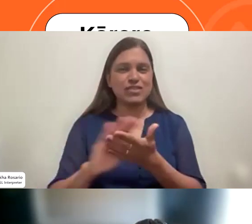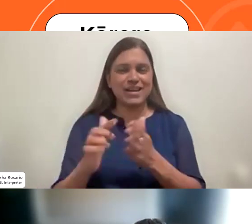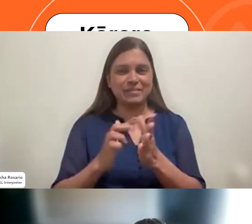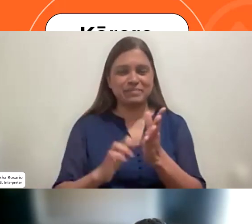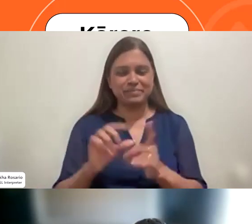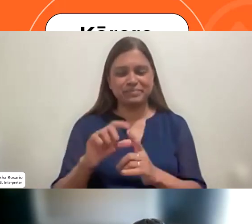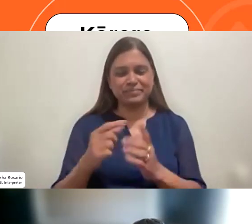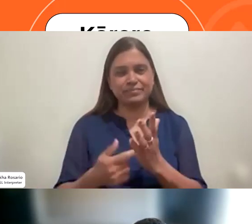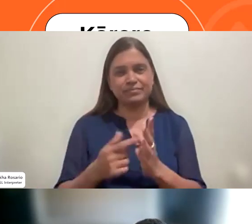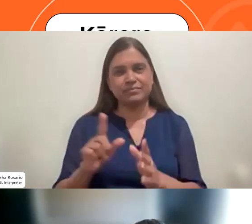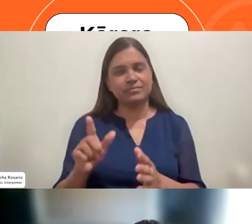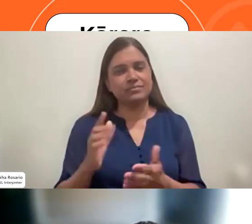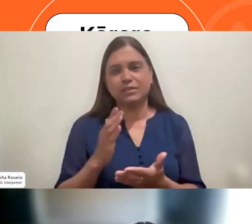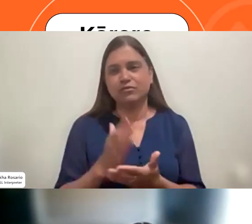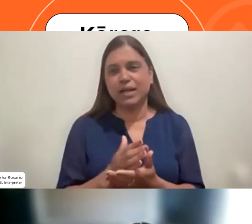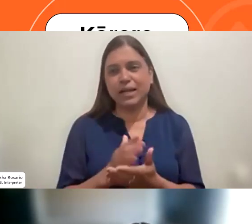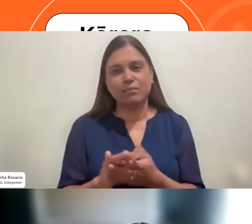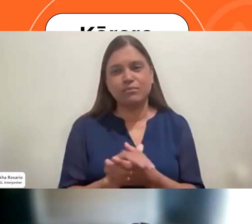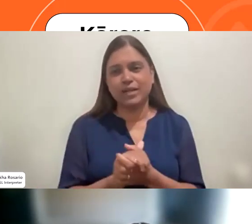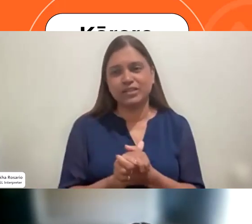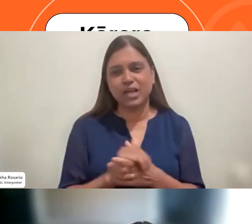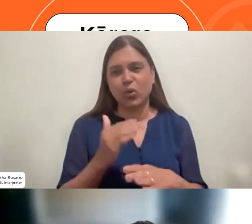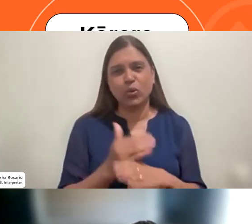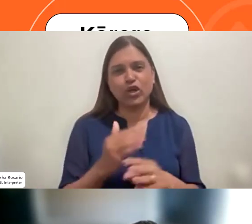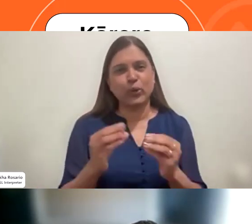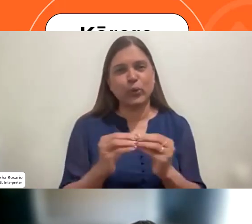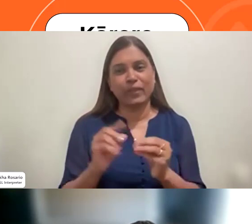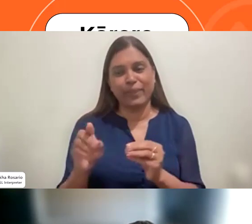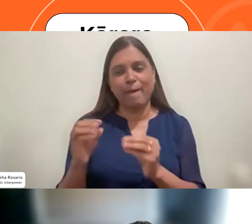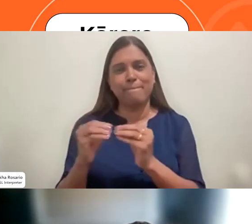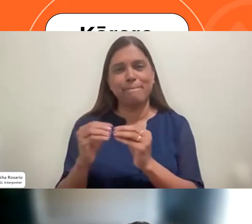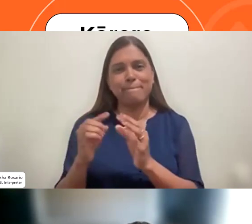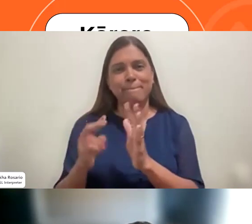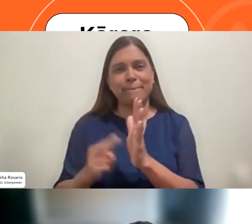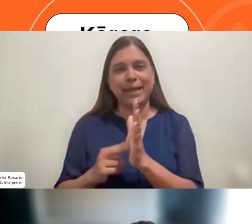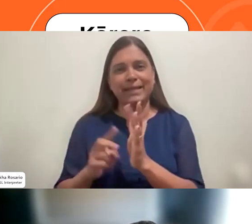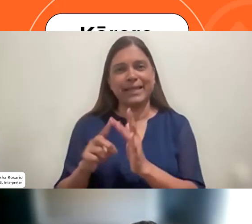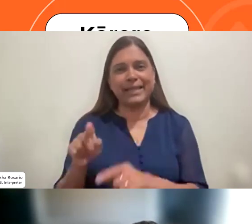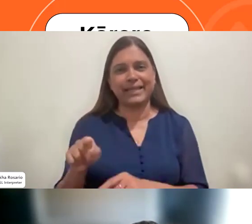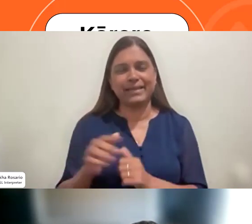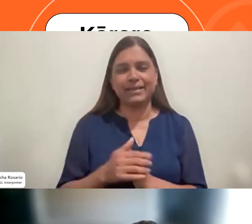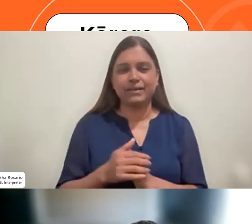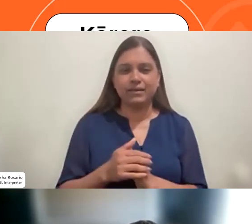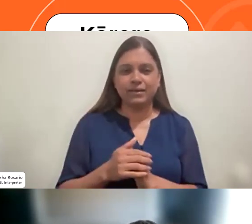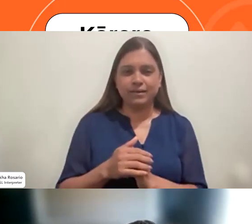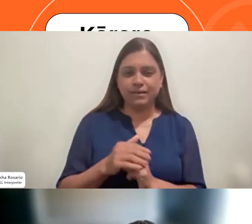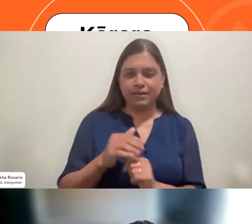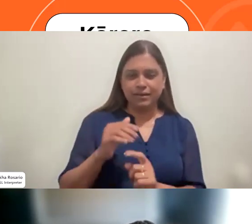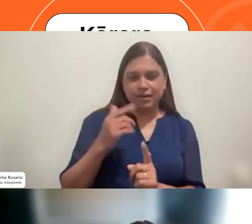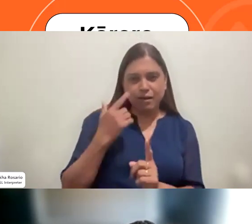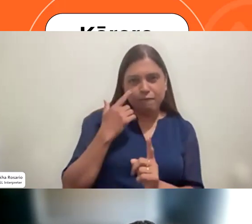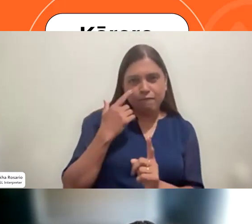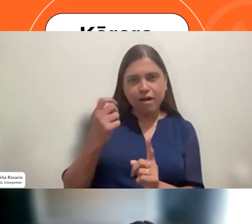a real pleasure working with Benny. It's finding people who care about